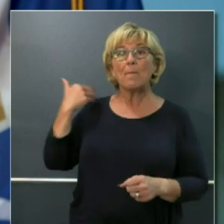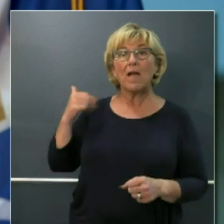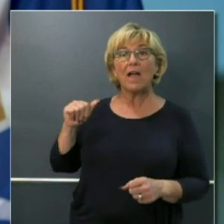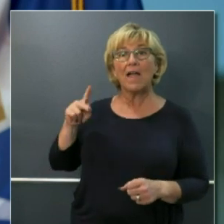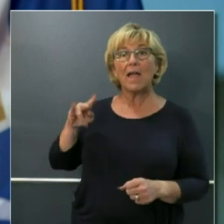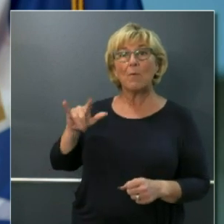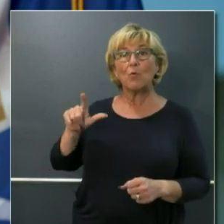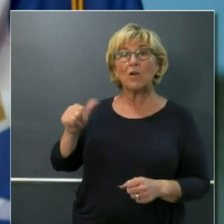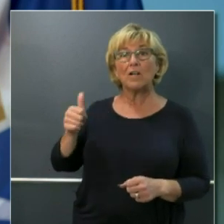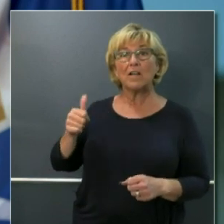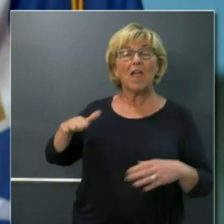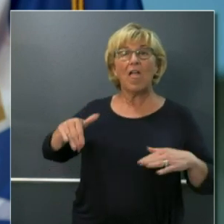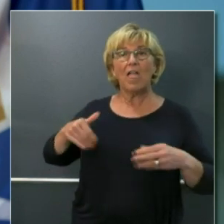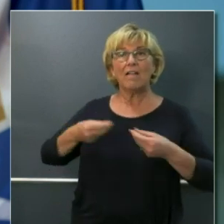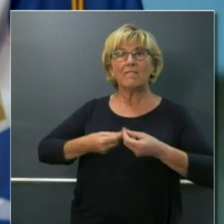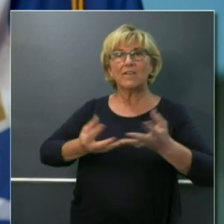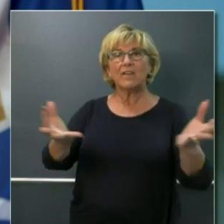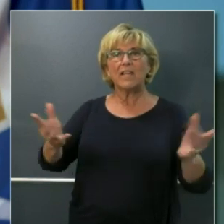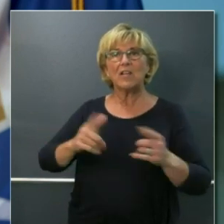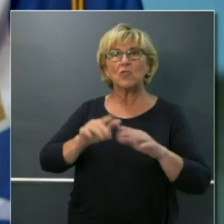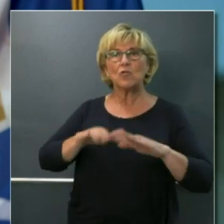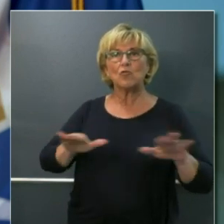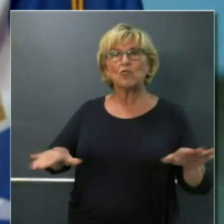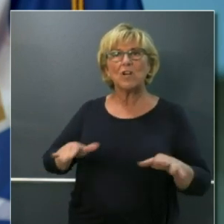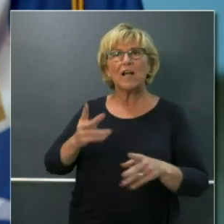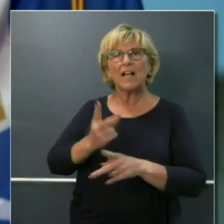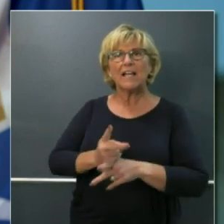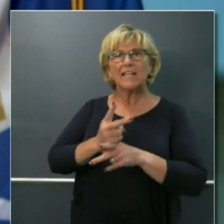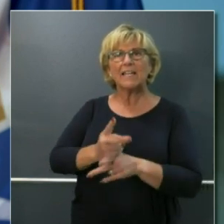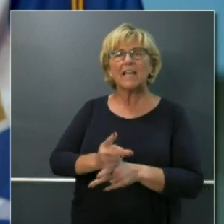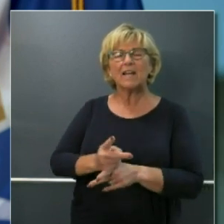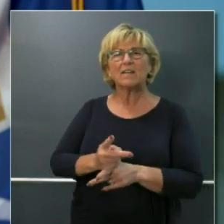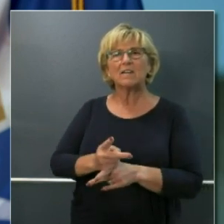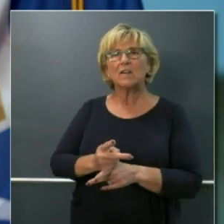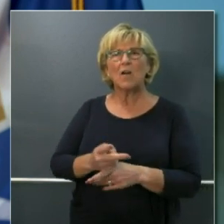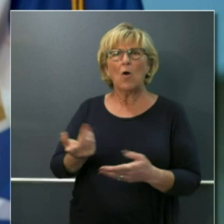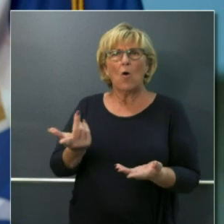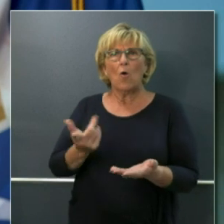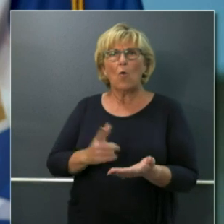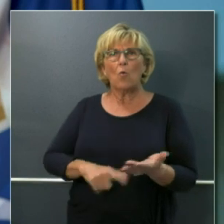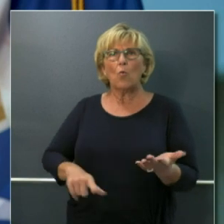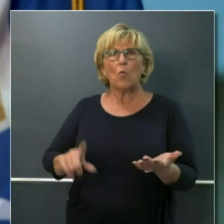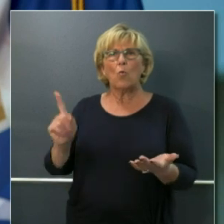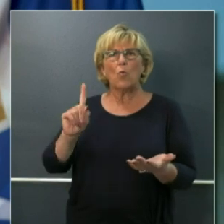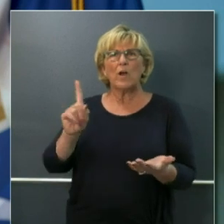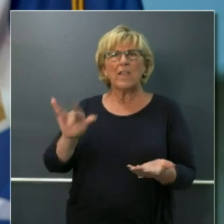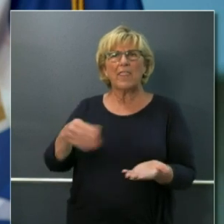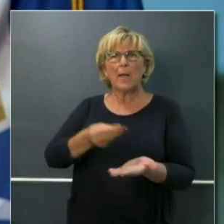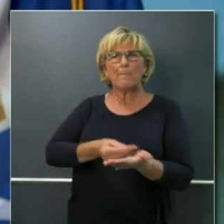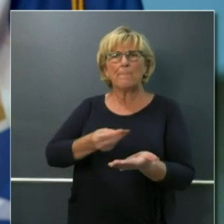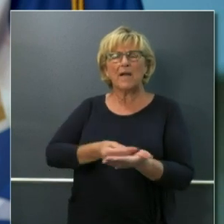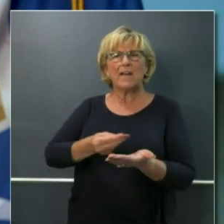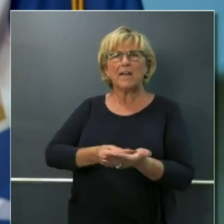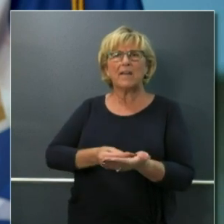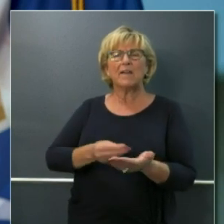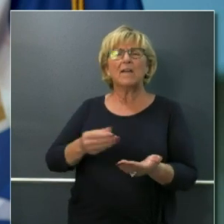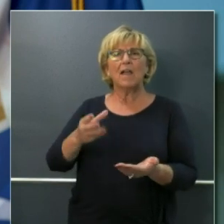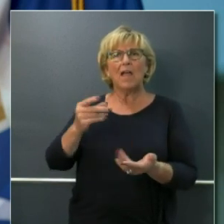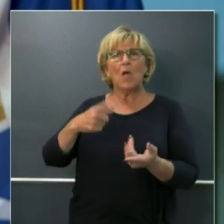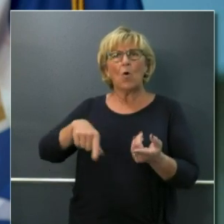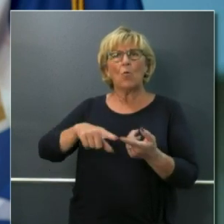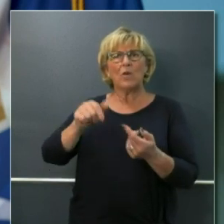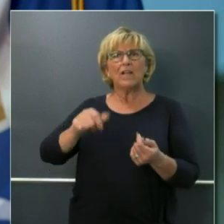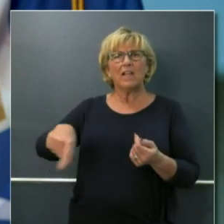not been distributed to child care centers and agencies. What's the status of that funding, and when can child care providers expect